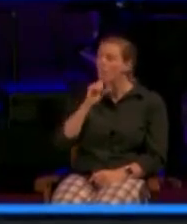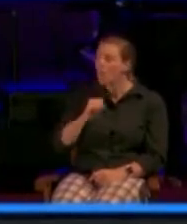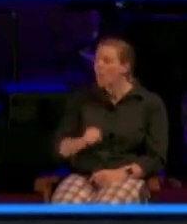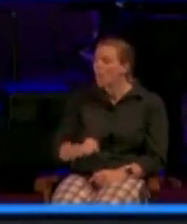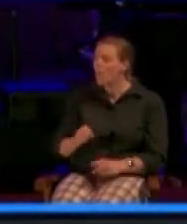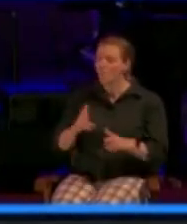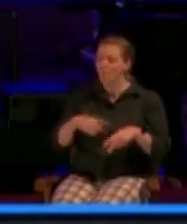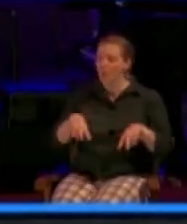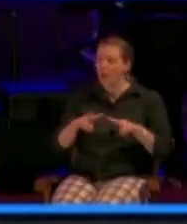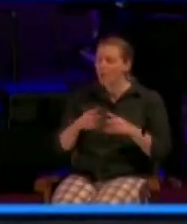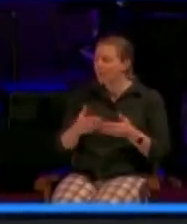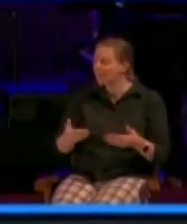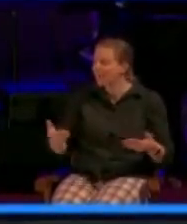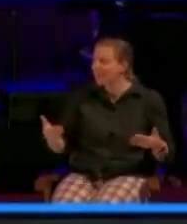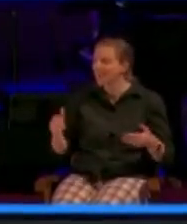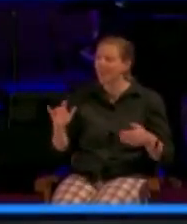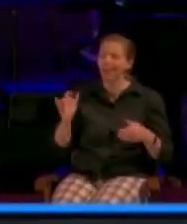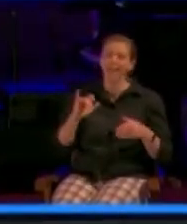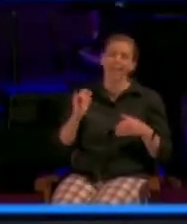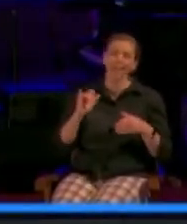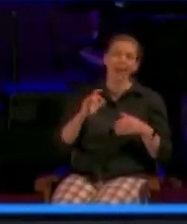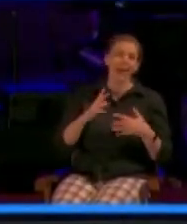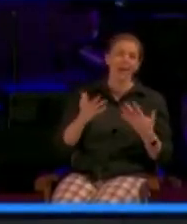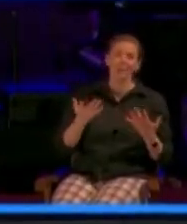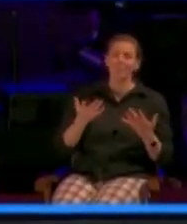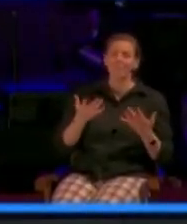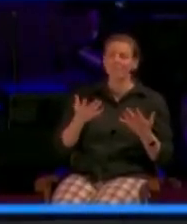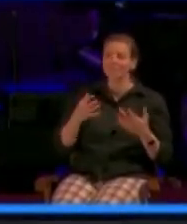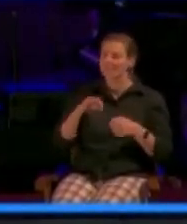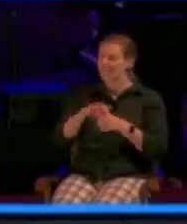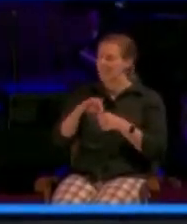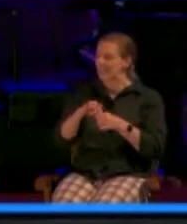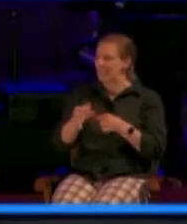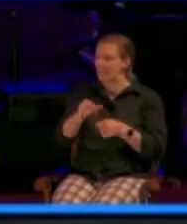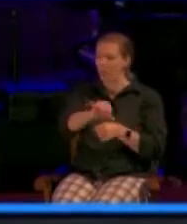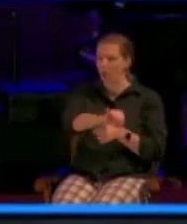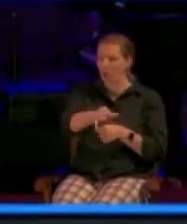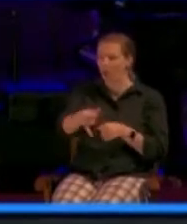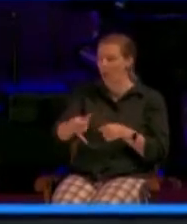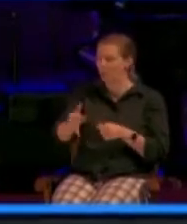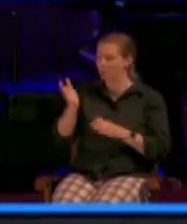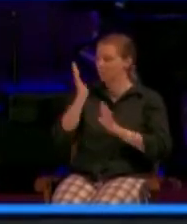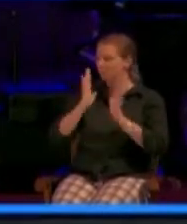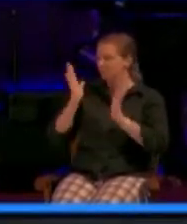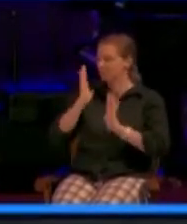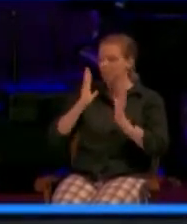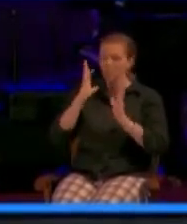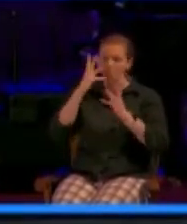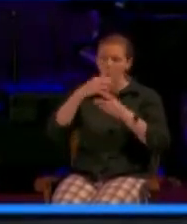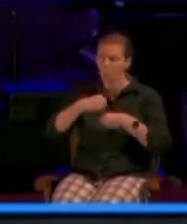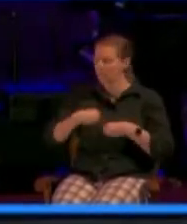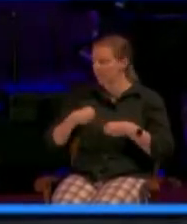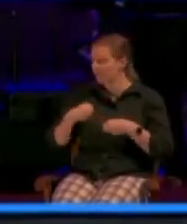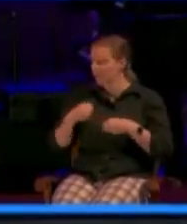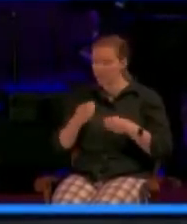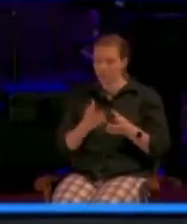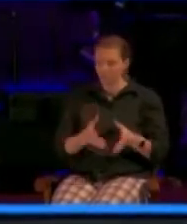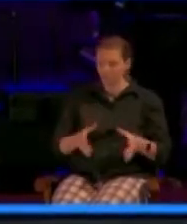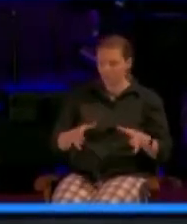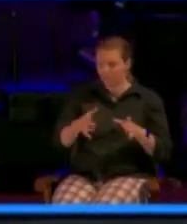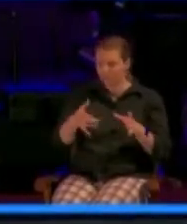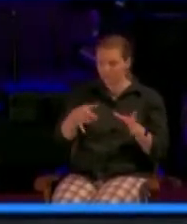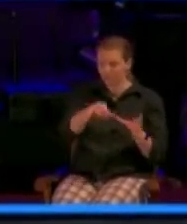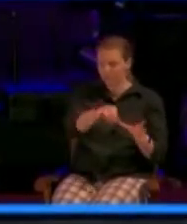that. Wood carvings, right? Don't you love this wood bedroom suit? No, you